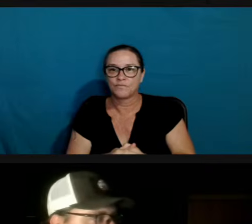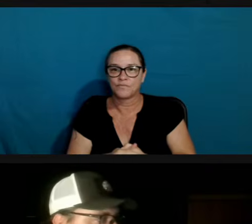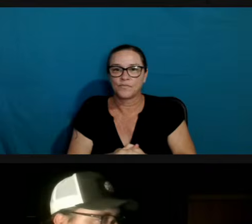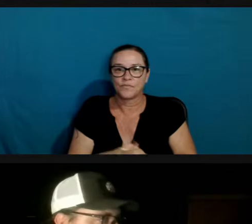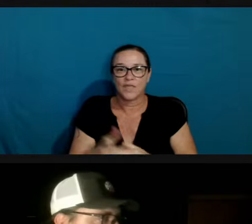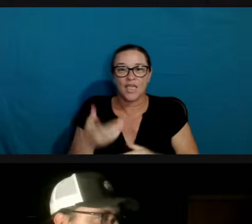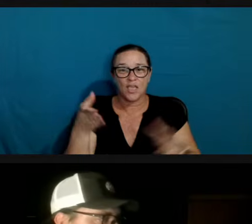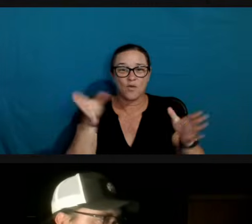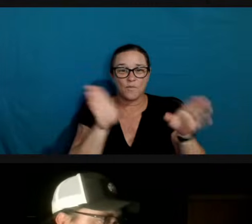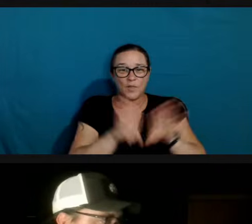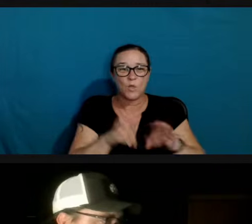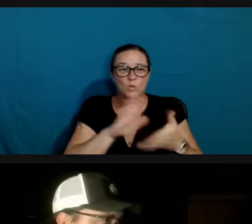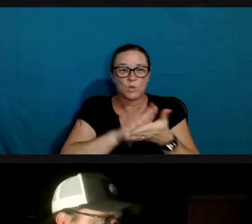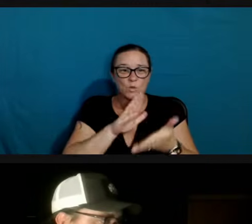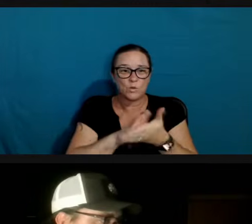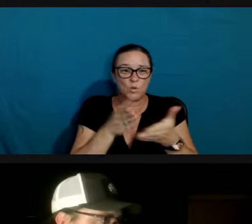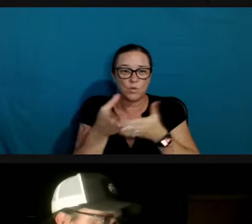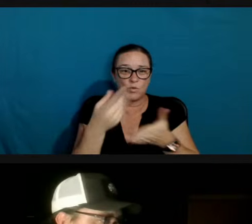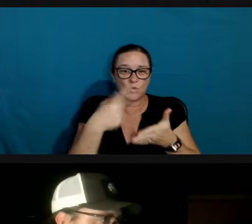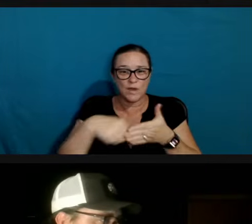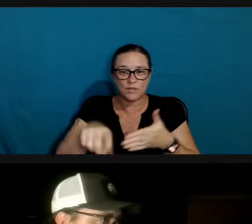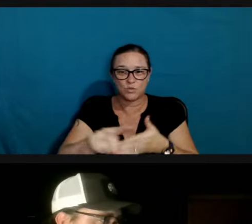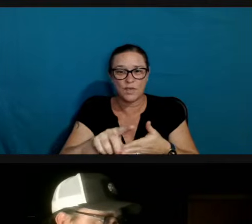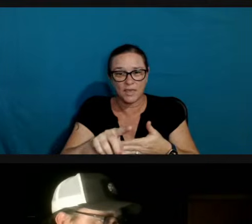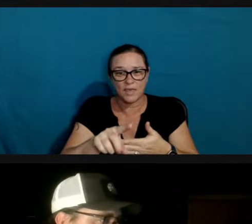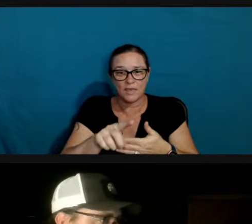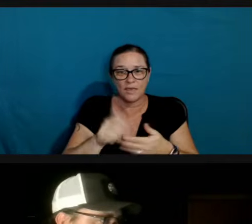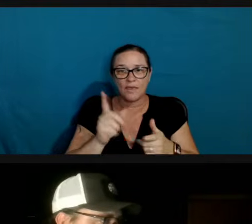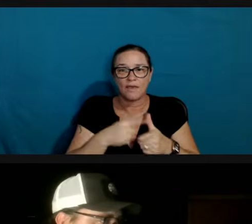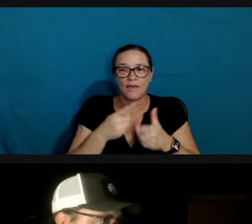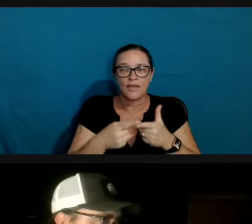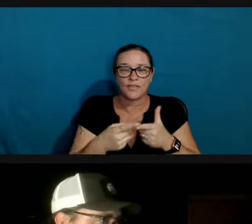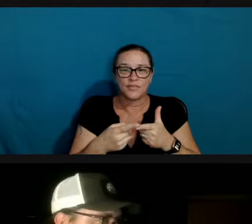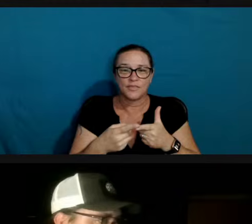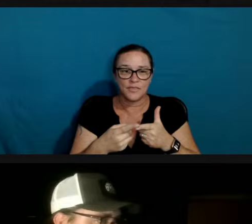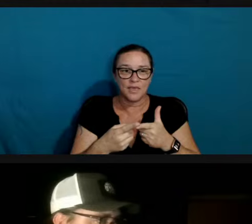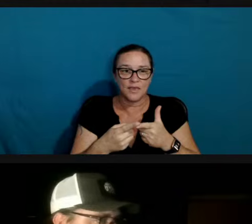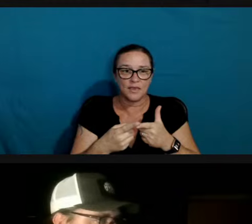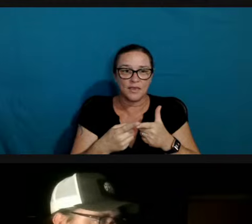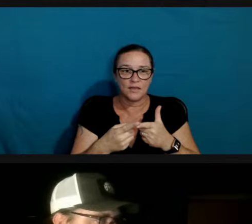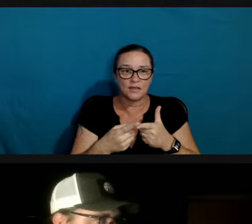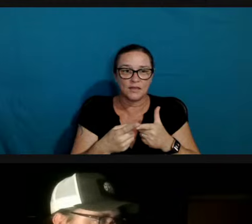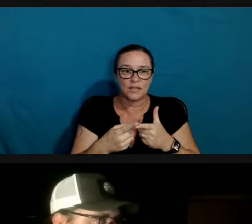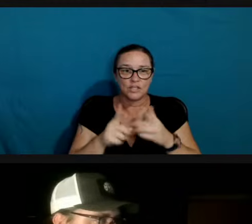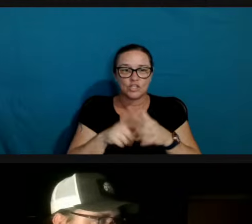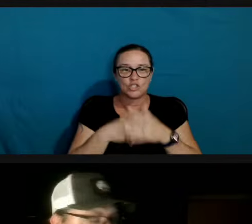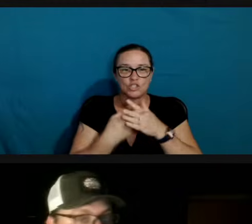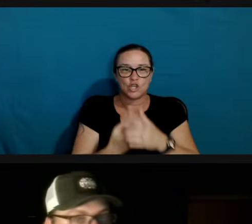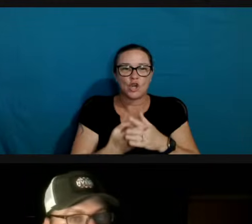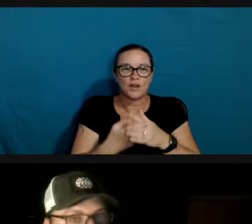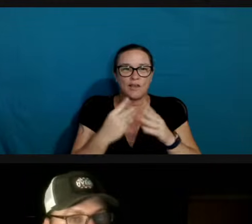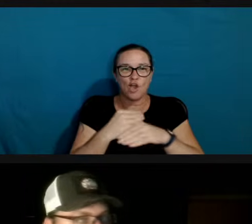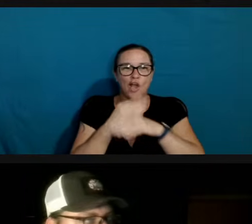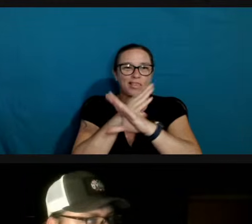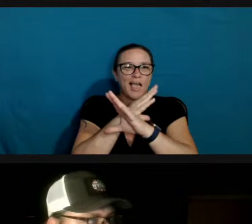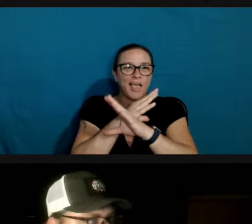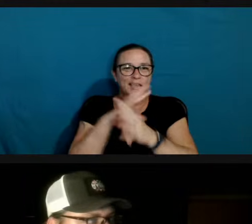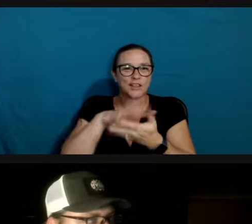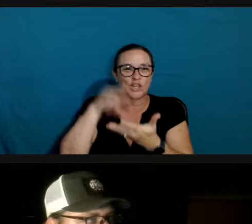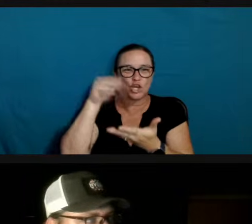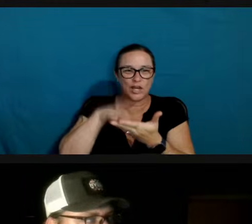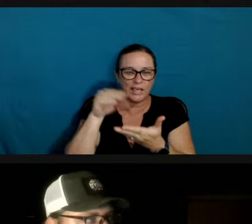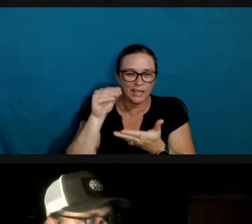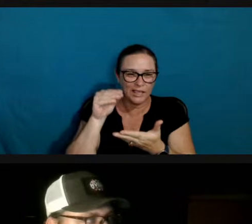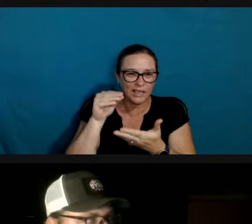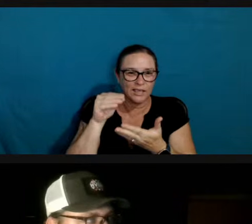for through next week, and then beginning distance learning, and at the end of the month.